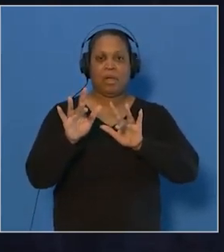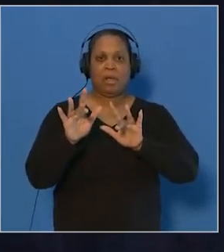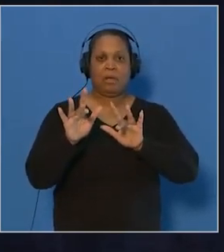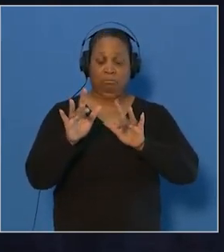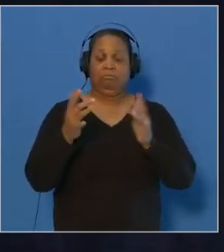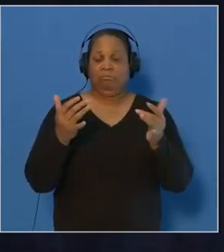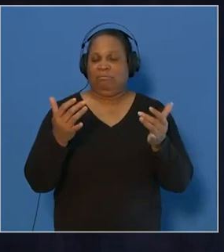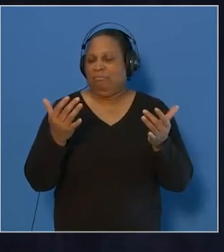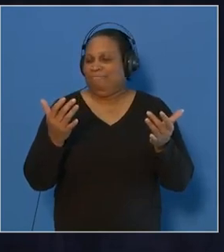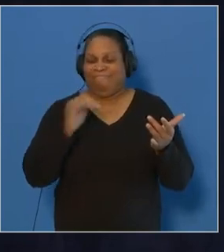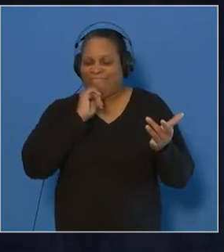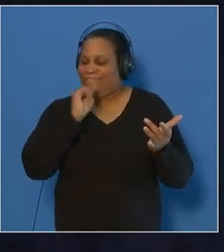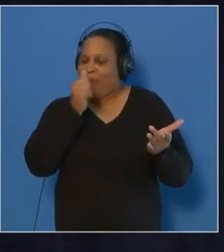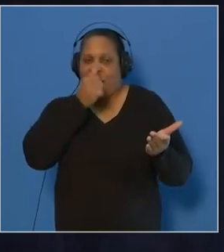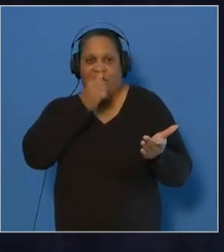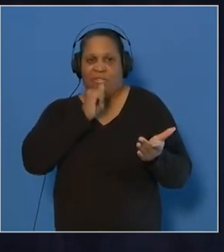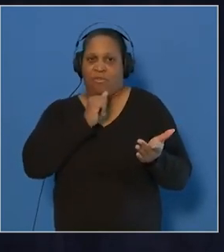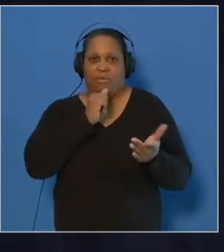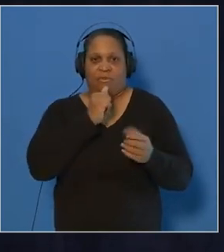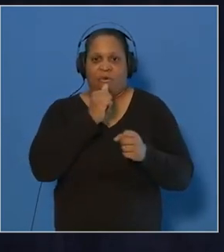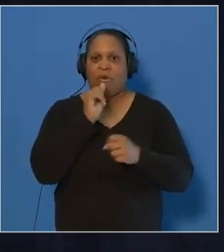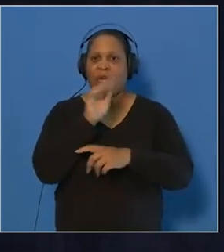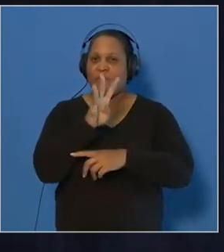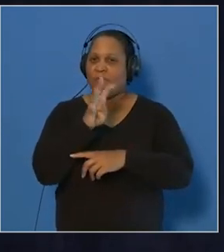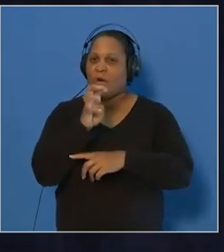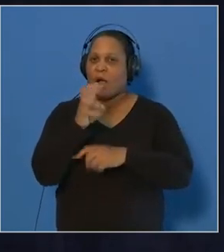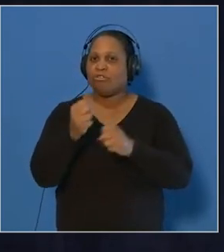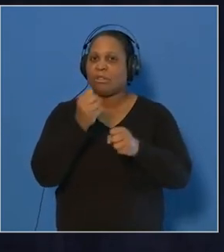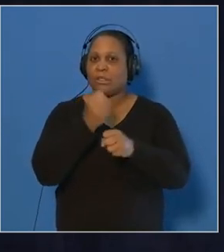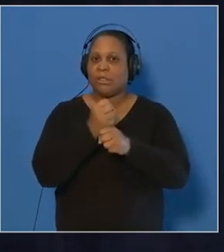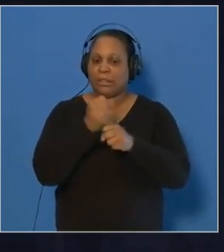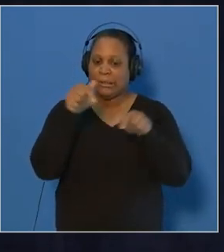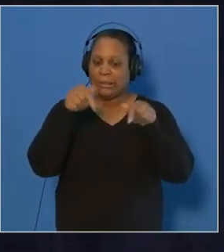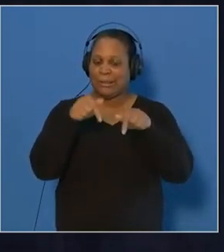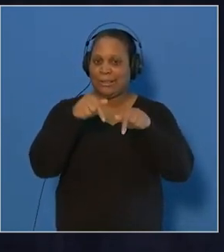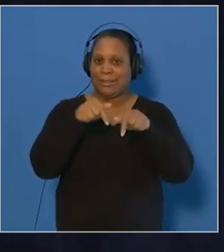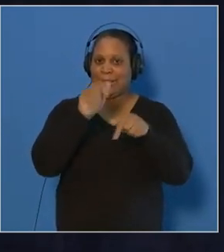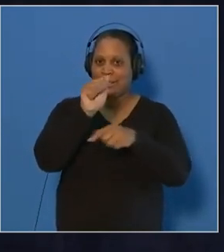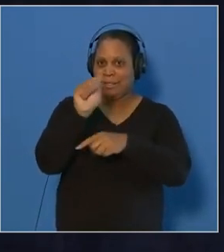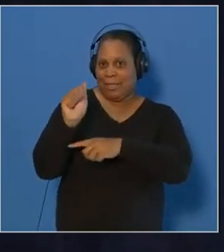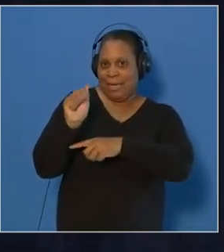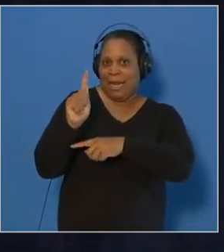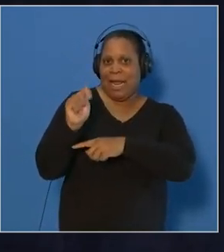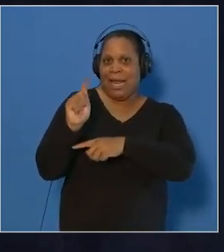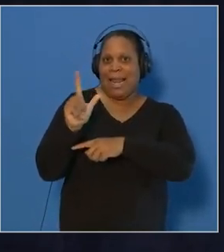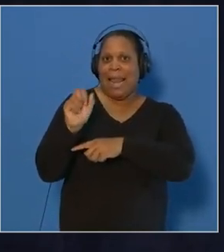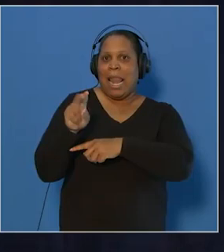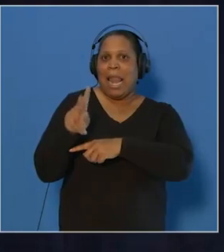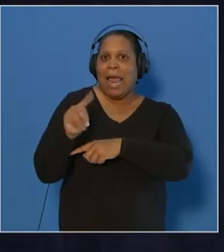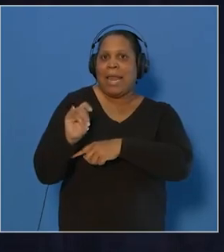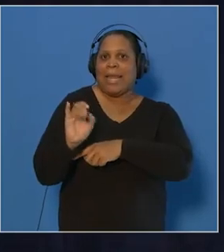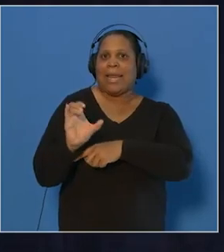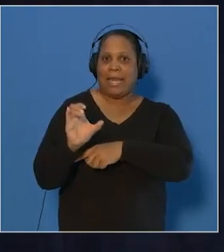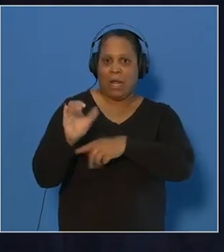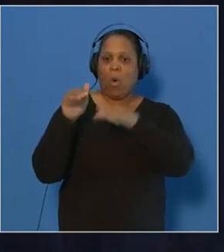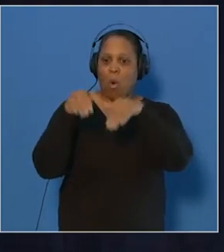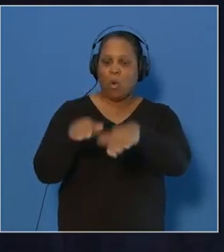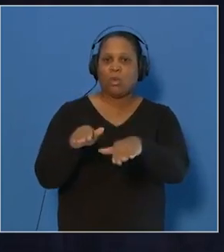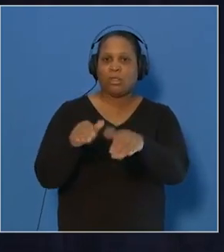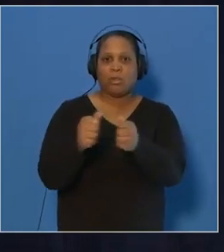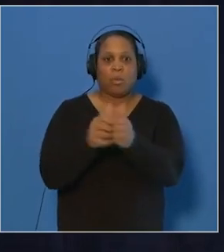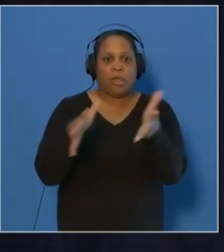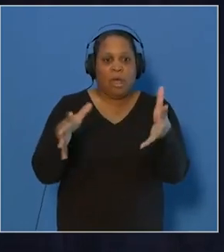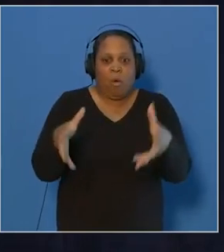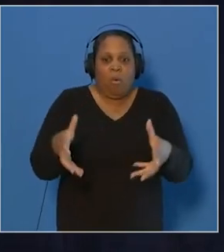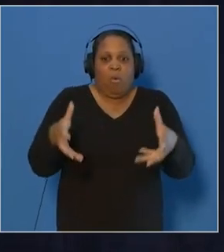Well, we have not endured more than 400 years in the middle of the Atlantic Ocean without both heavenly aid